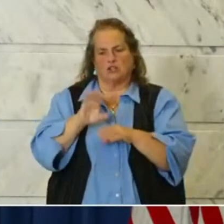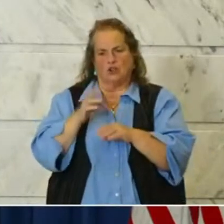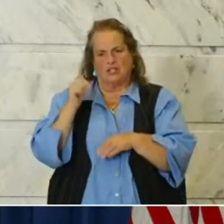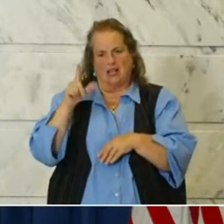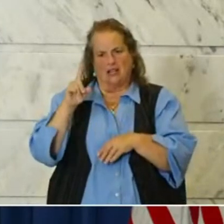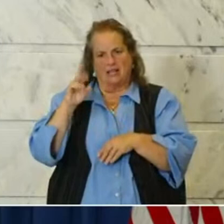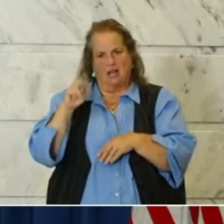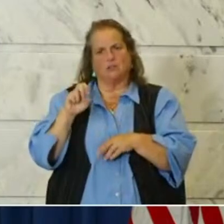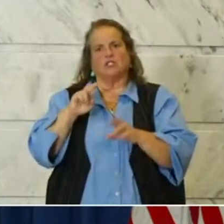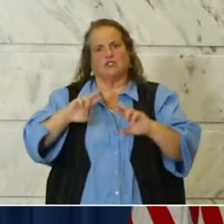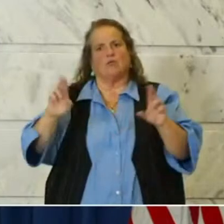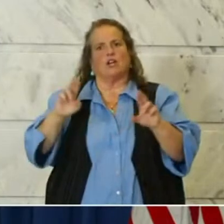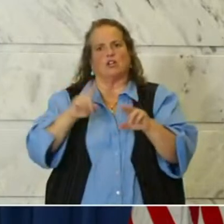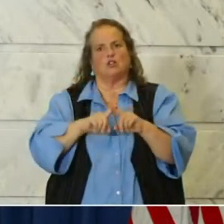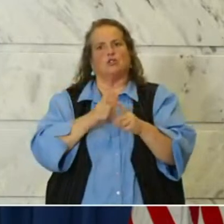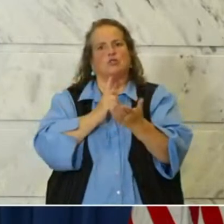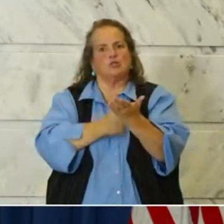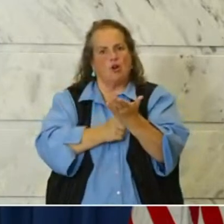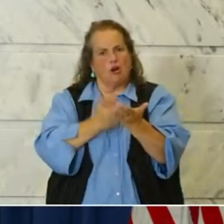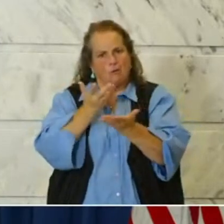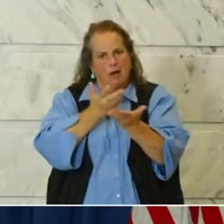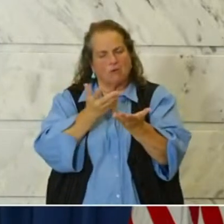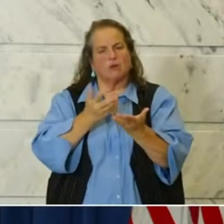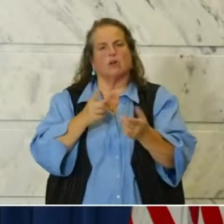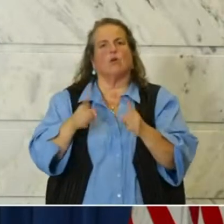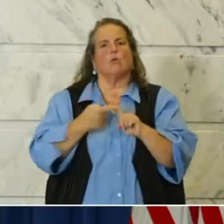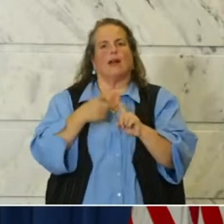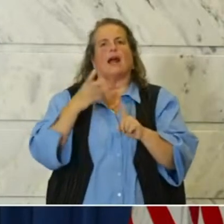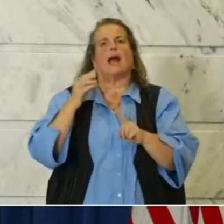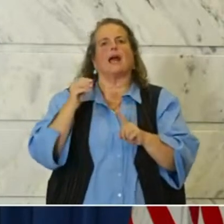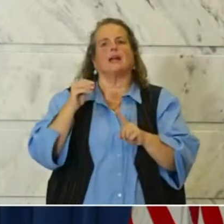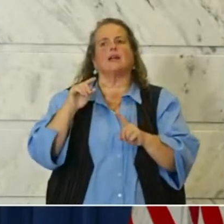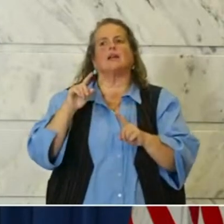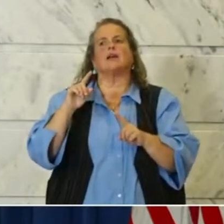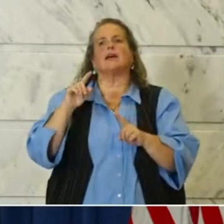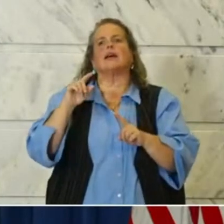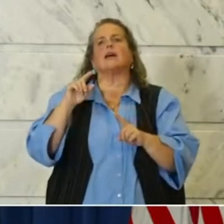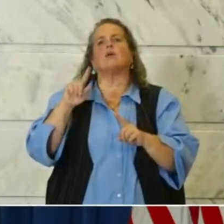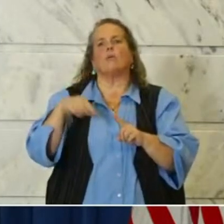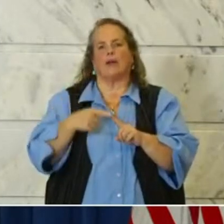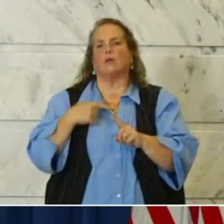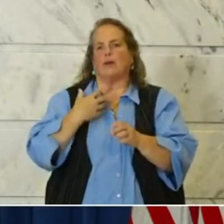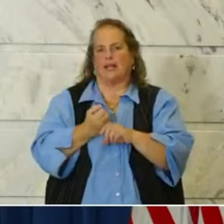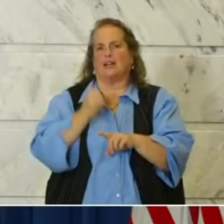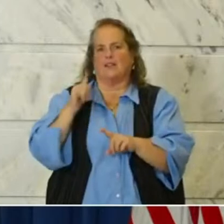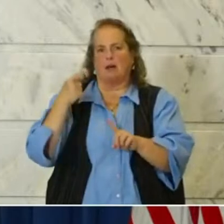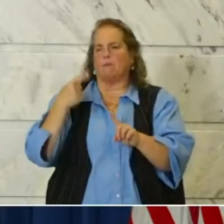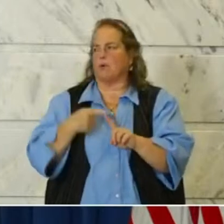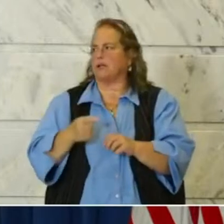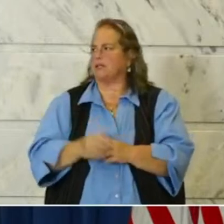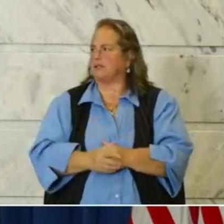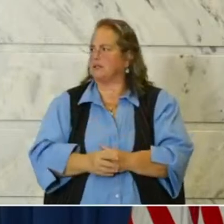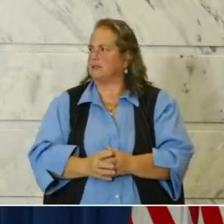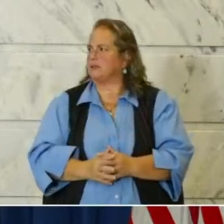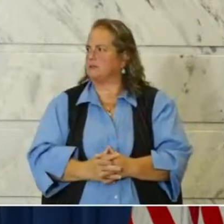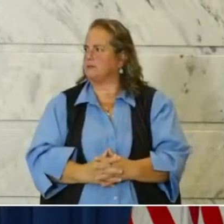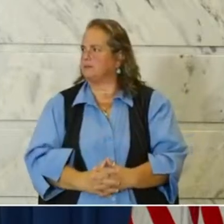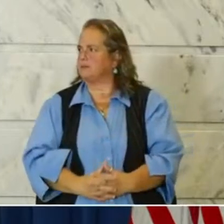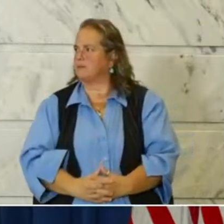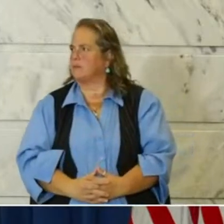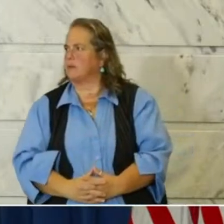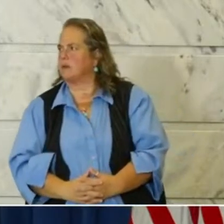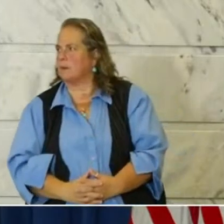to talk about when and if we get to that point. Debbie? On